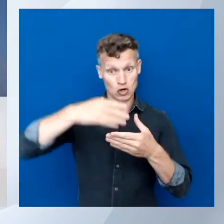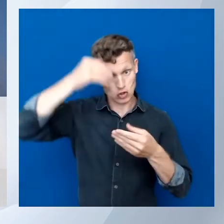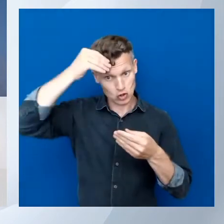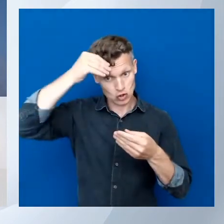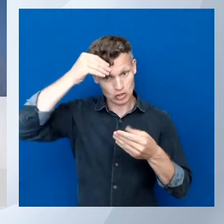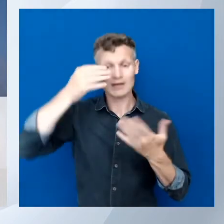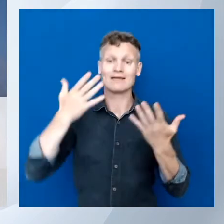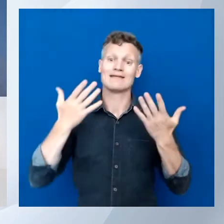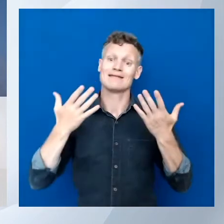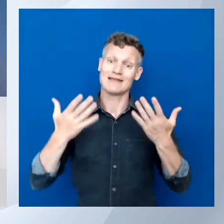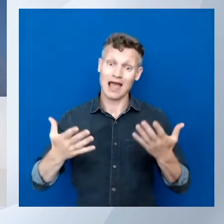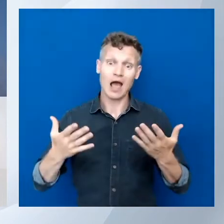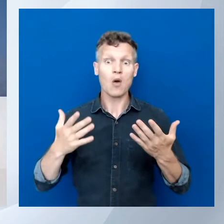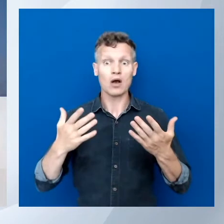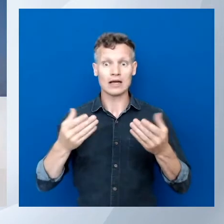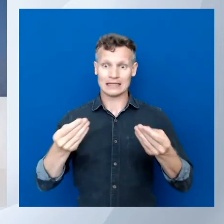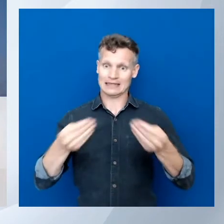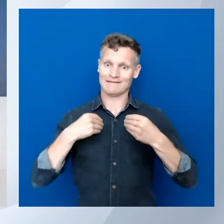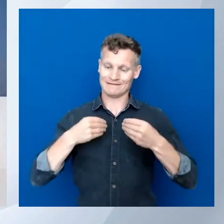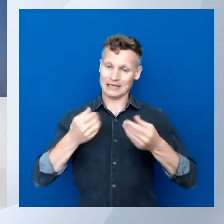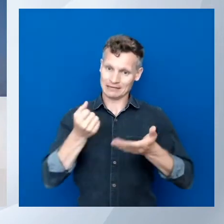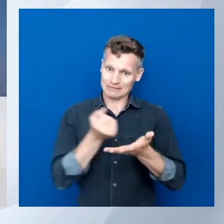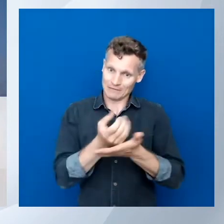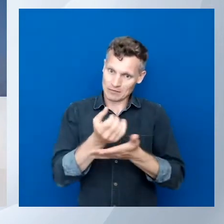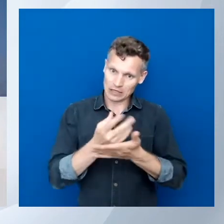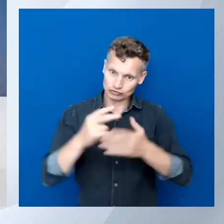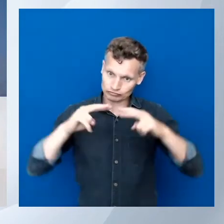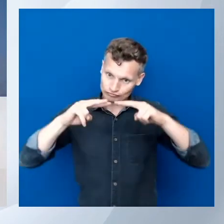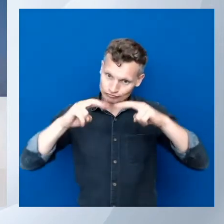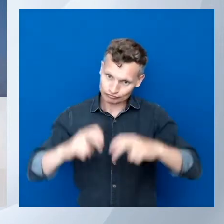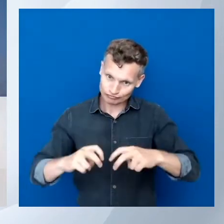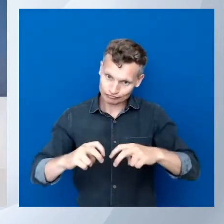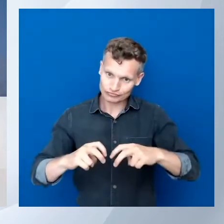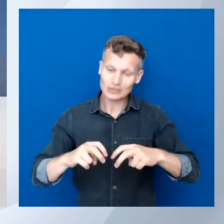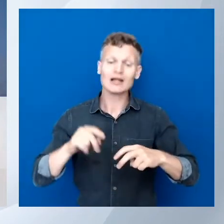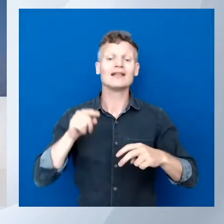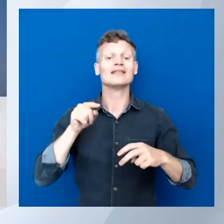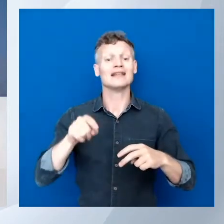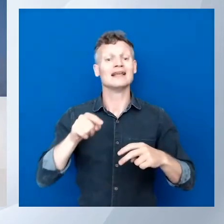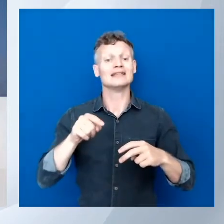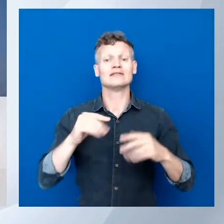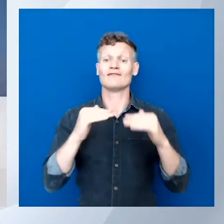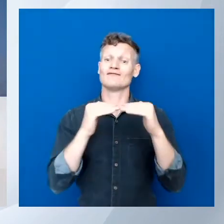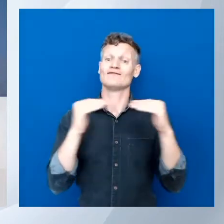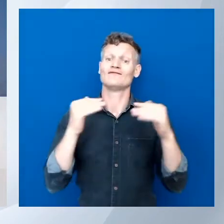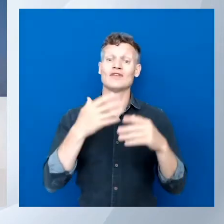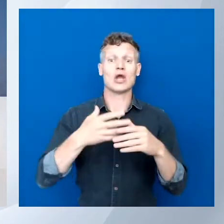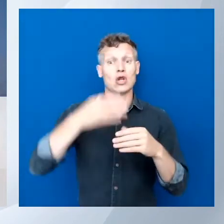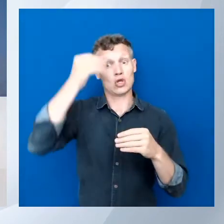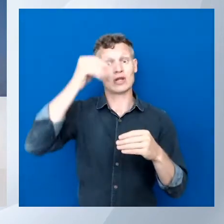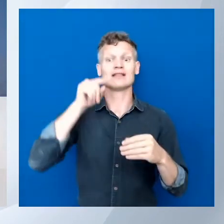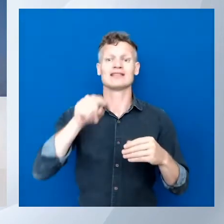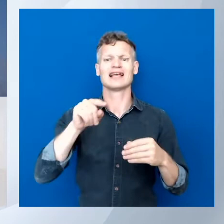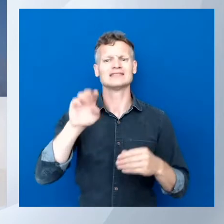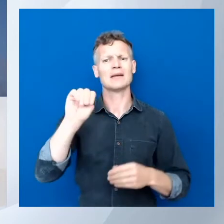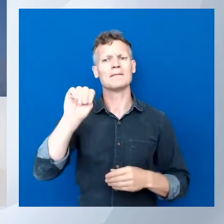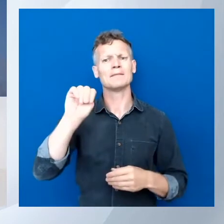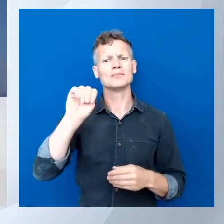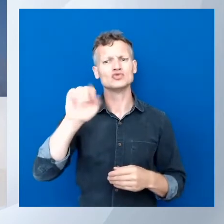situation. Fairlearn is a machine learning library. It won't be perfect in the end, and you will see this in a minute,